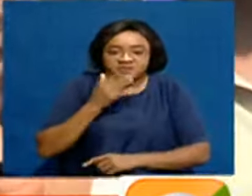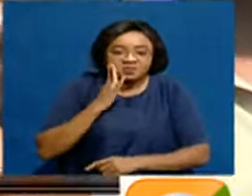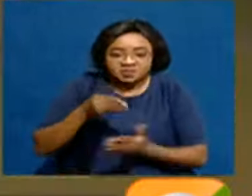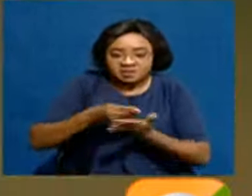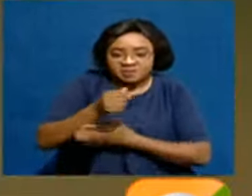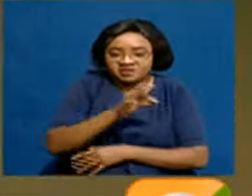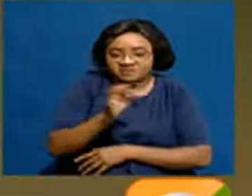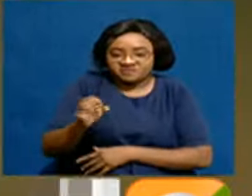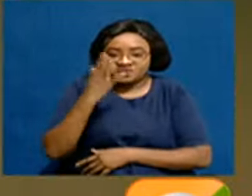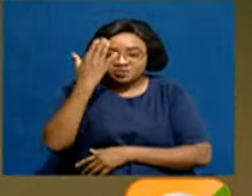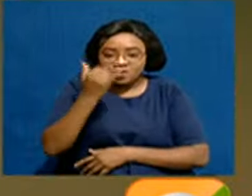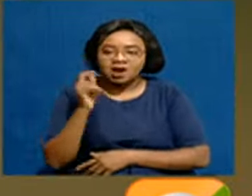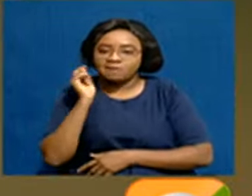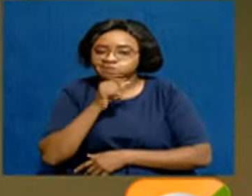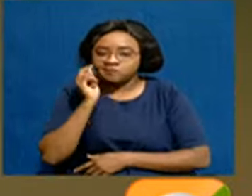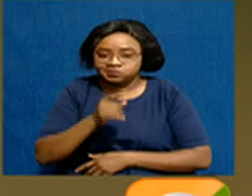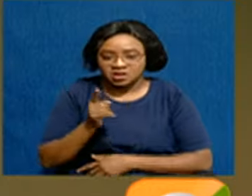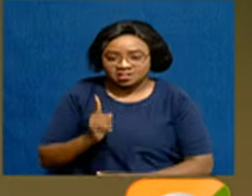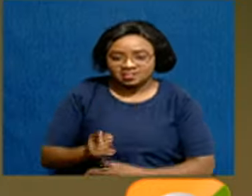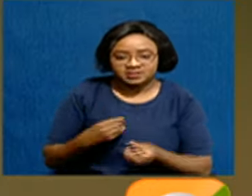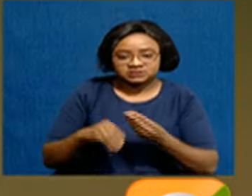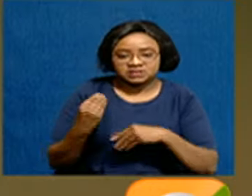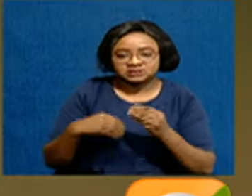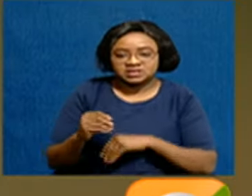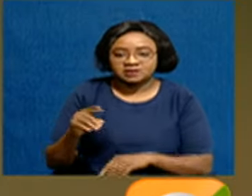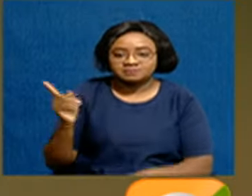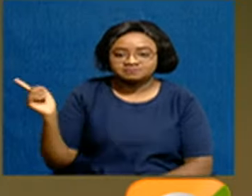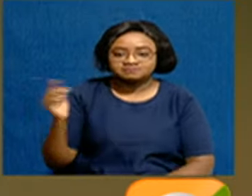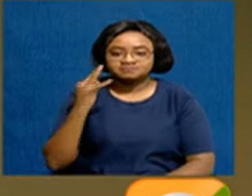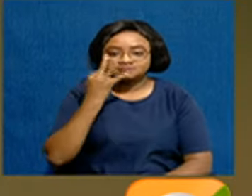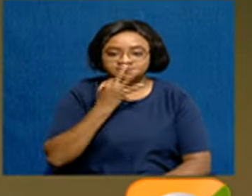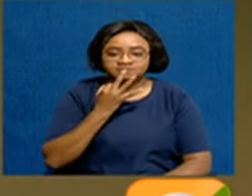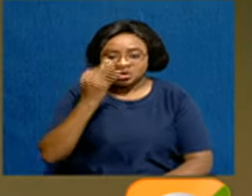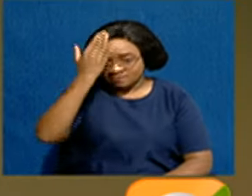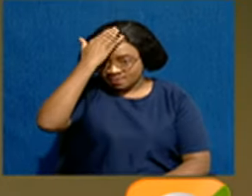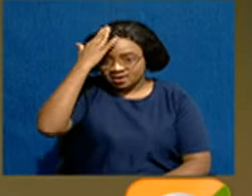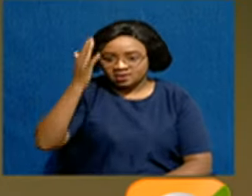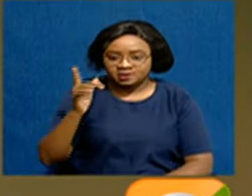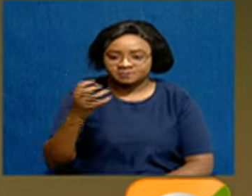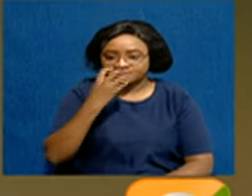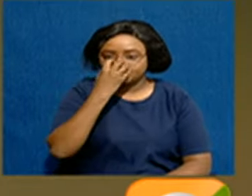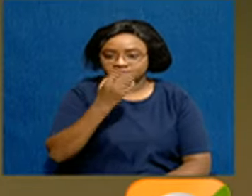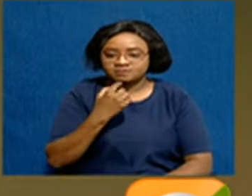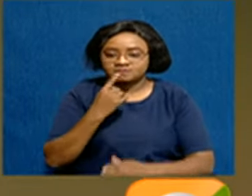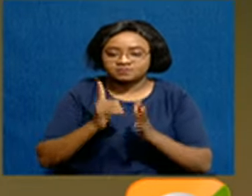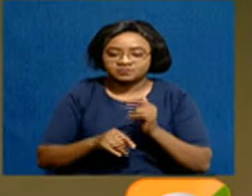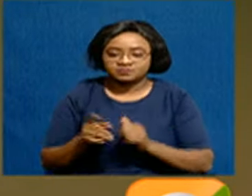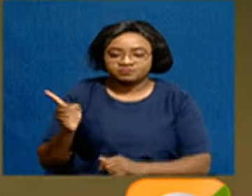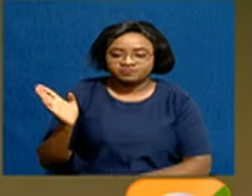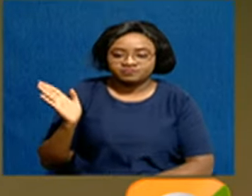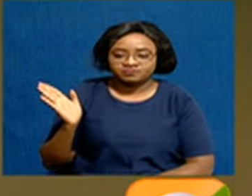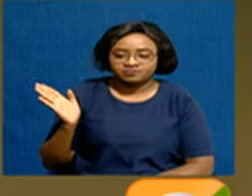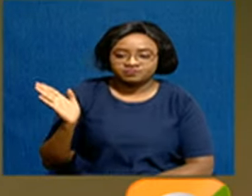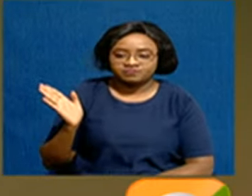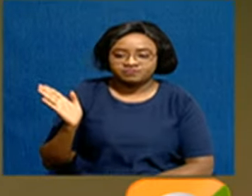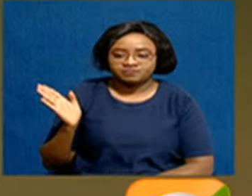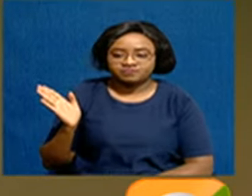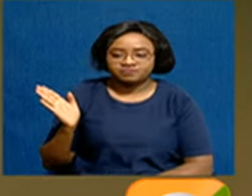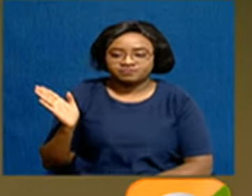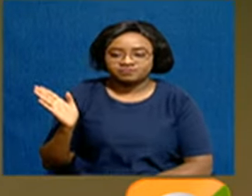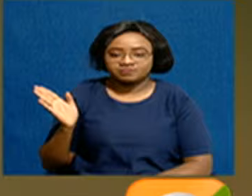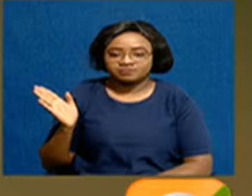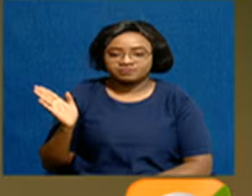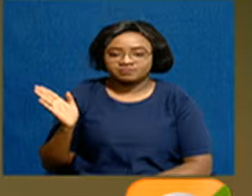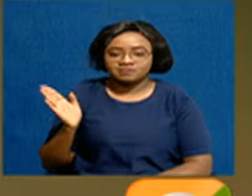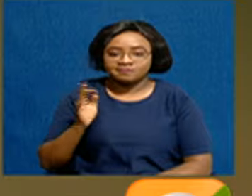na Muguka. President William Ruto had on Monday faulted the ban on Muguka in the three coastal counties, indicating that the